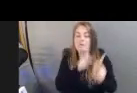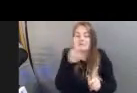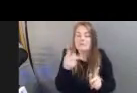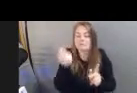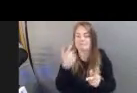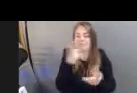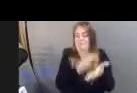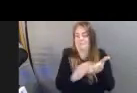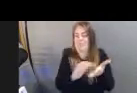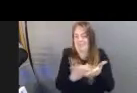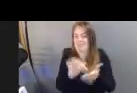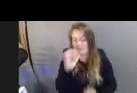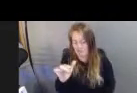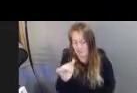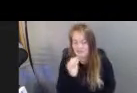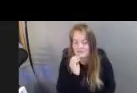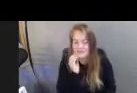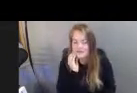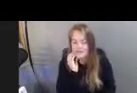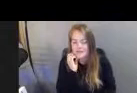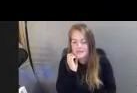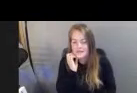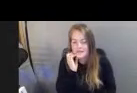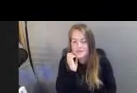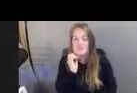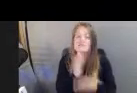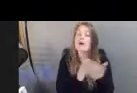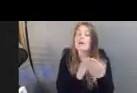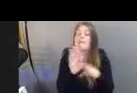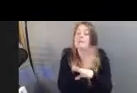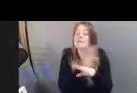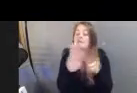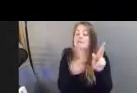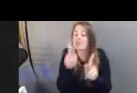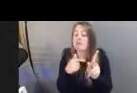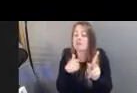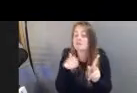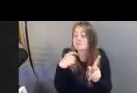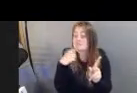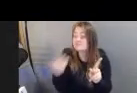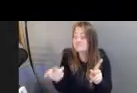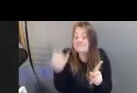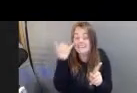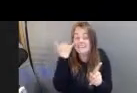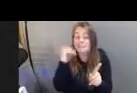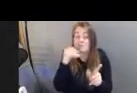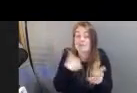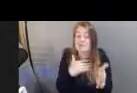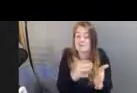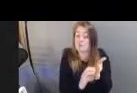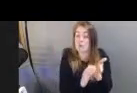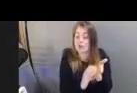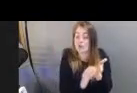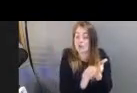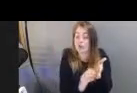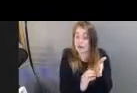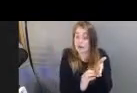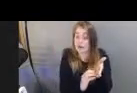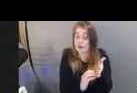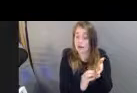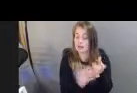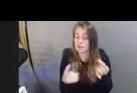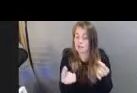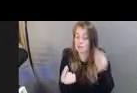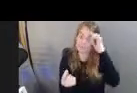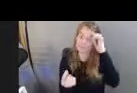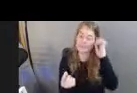Braille. So a tip that I've given to some business leaders, if you don't have Braille signage yet, one way that you can do is